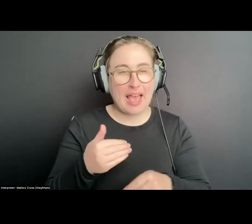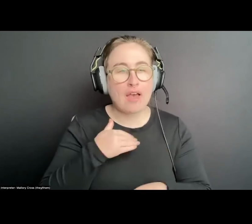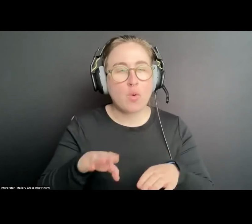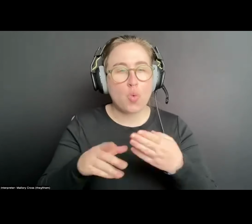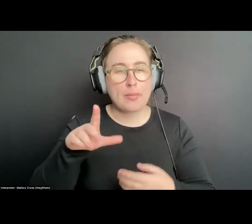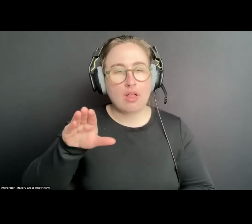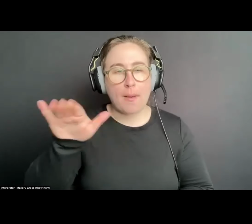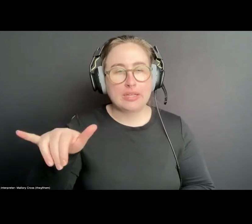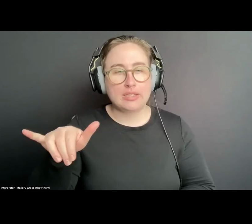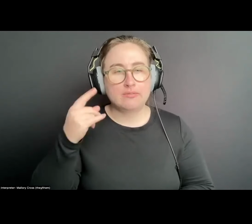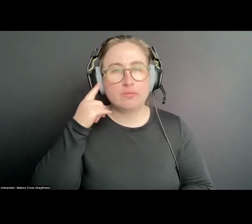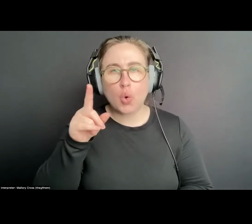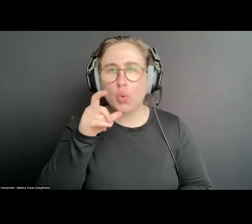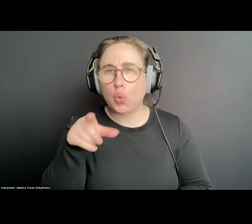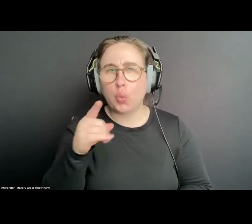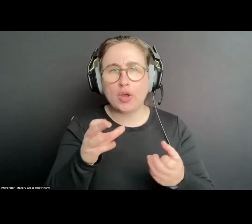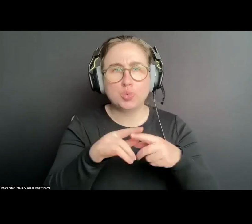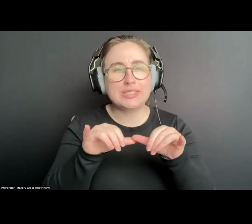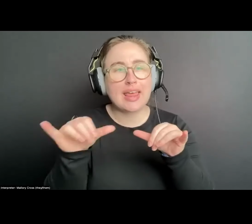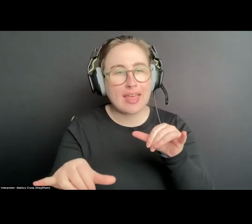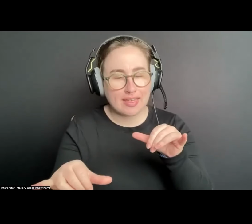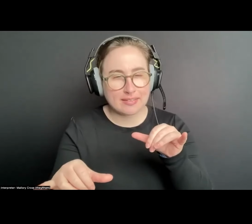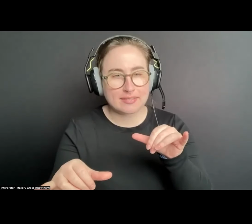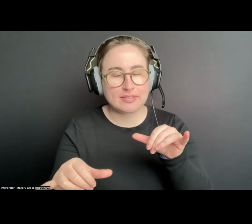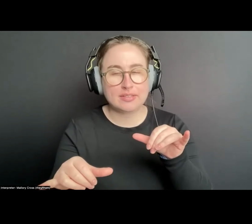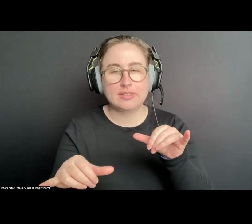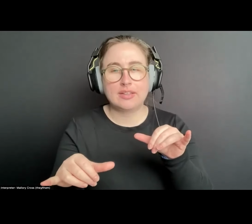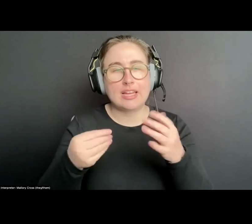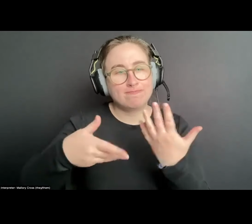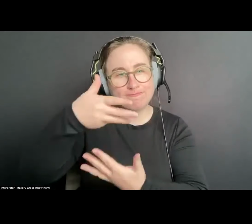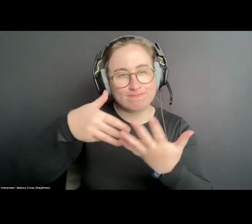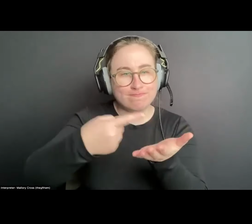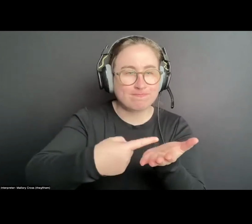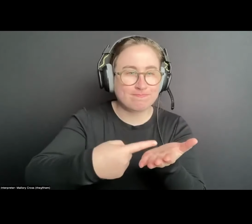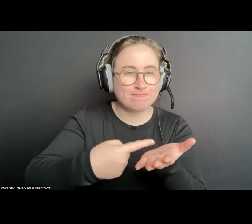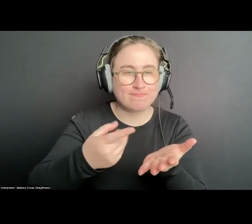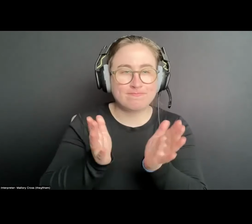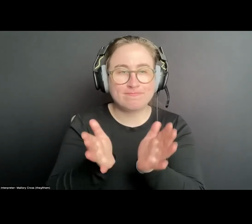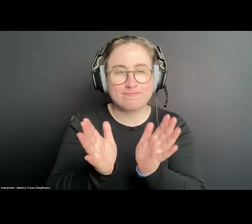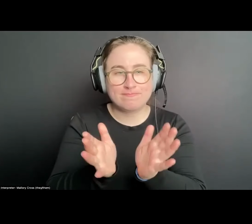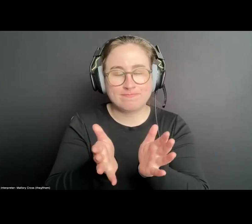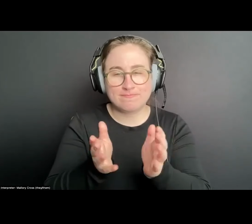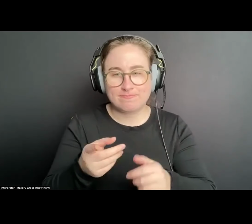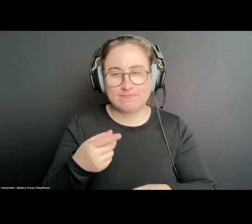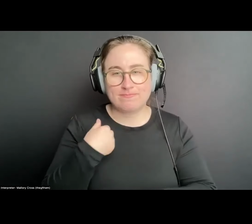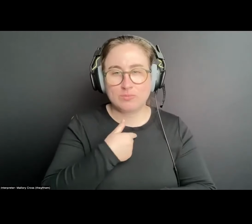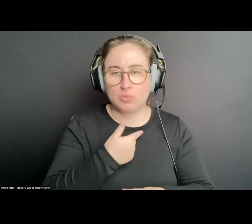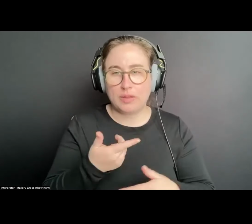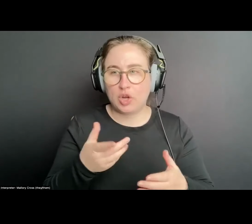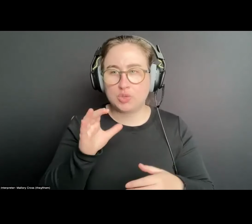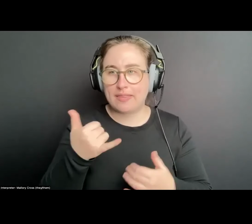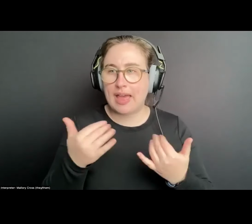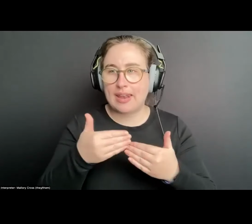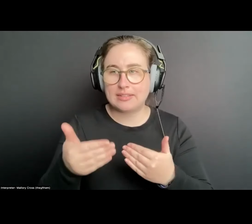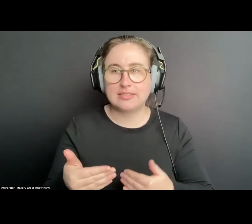lobby. So for those of you who'd like to stick around and have a conversation, we are doing that